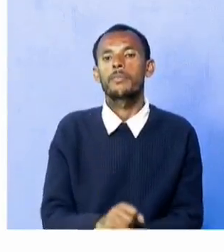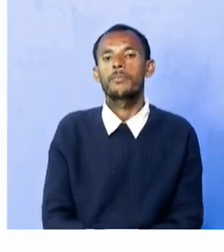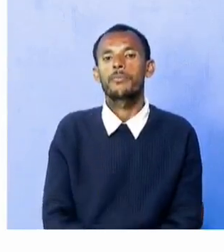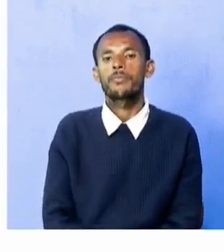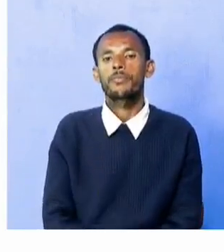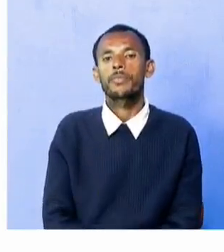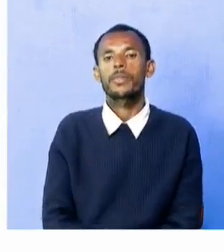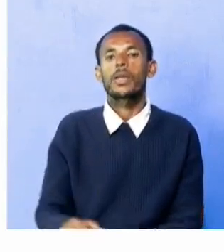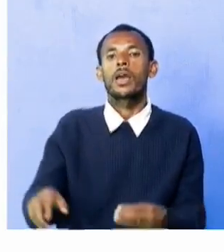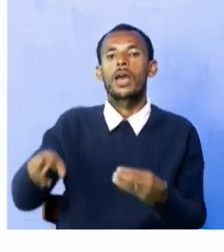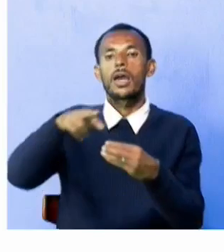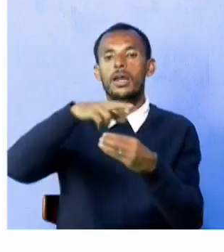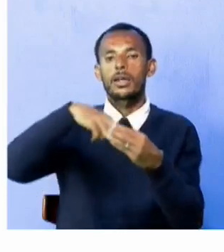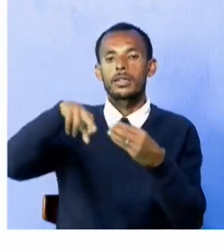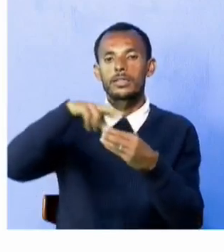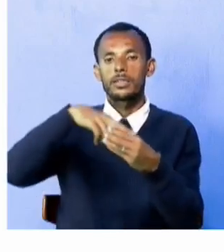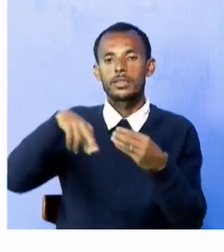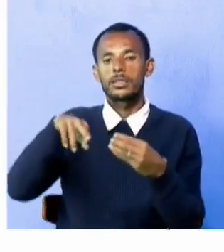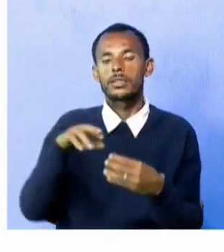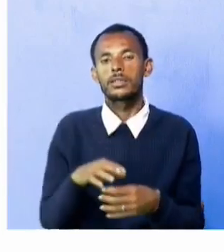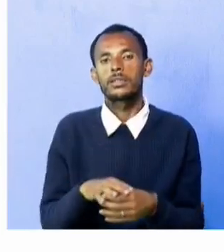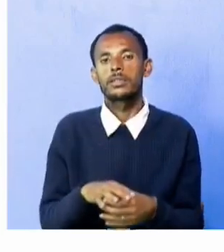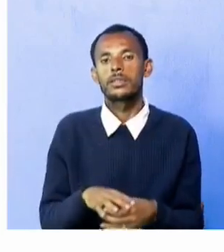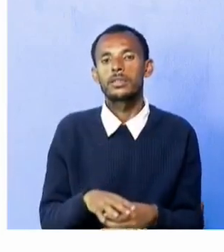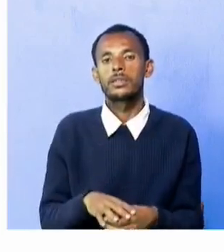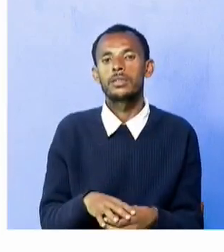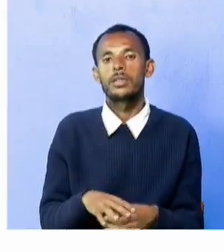a region